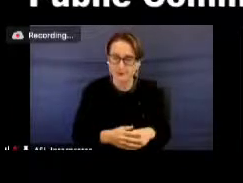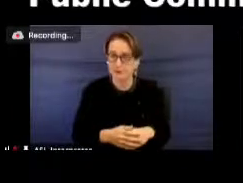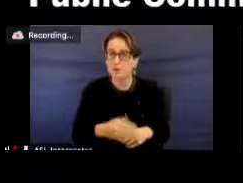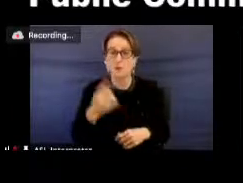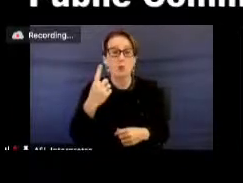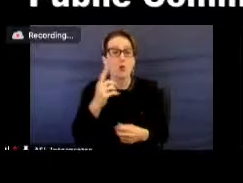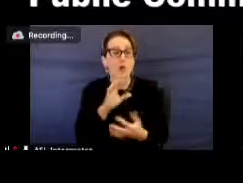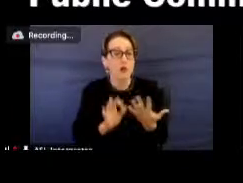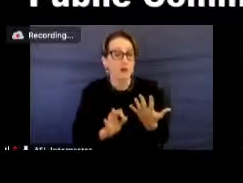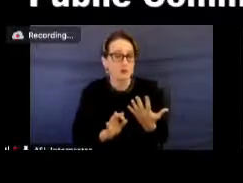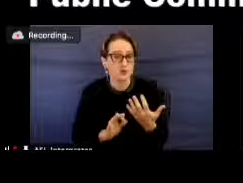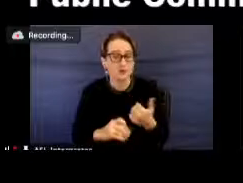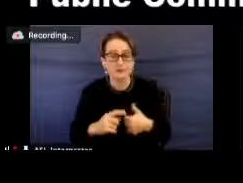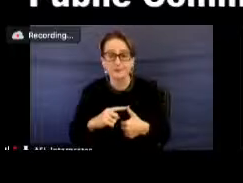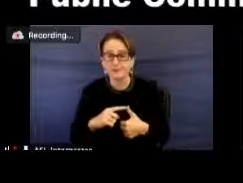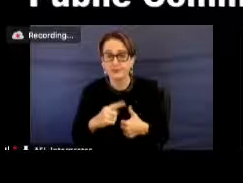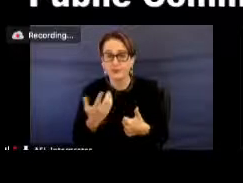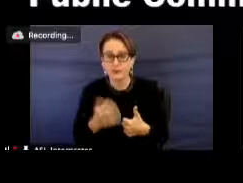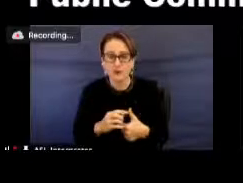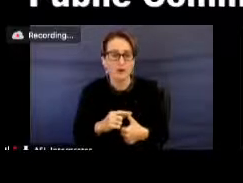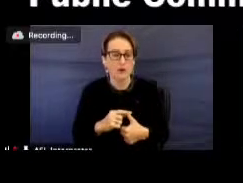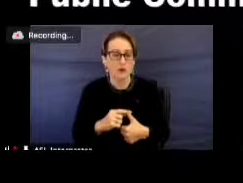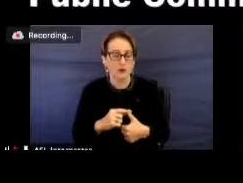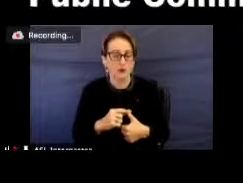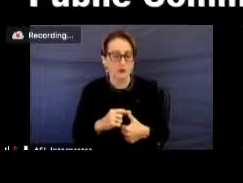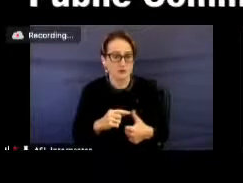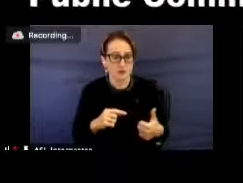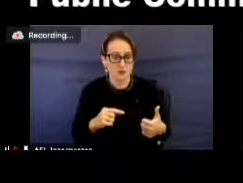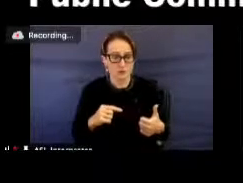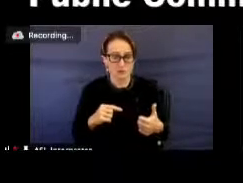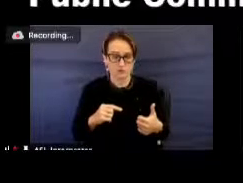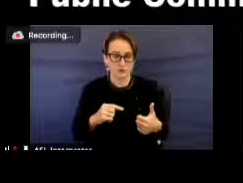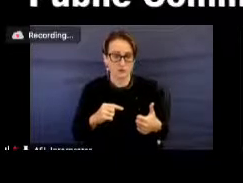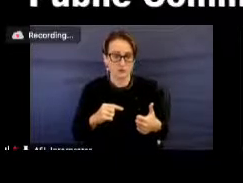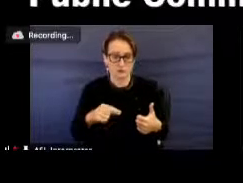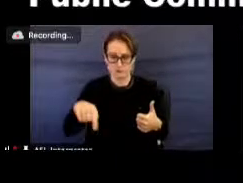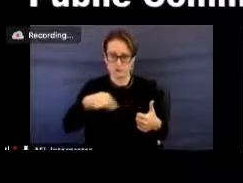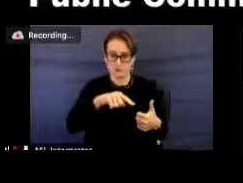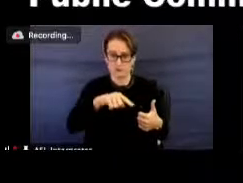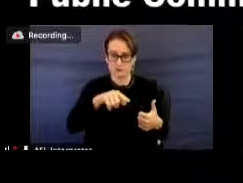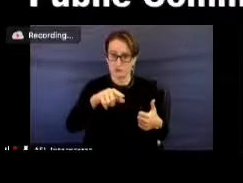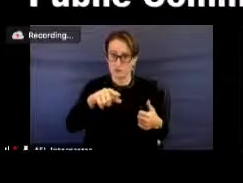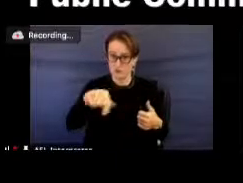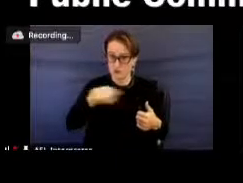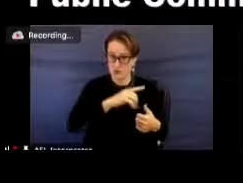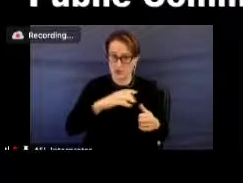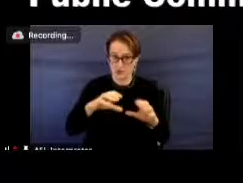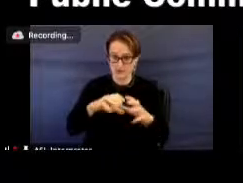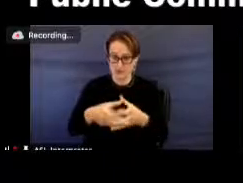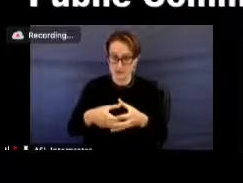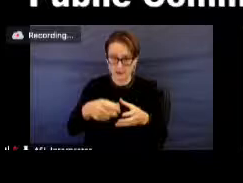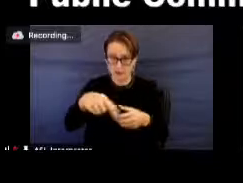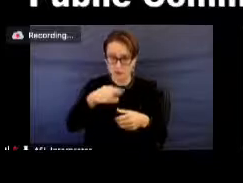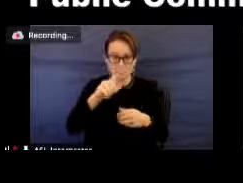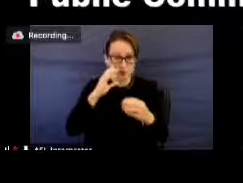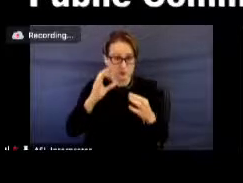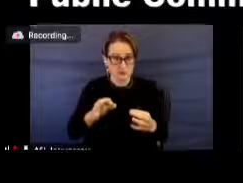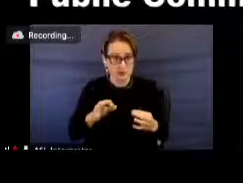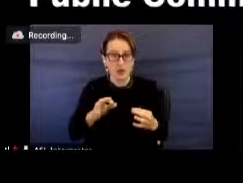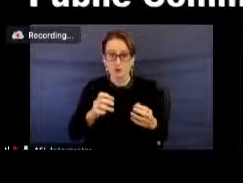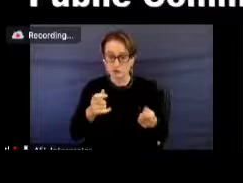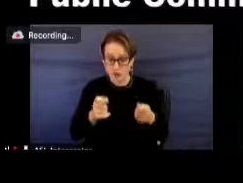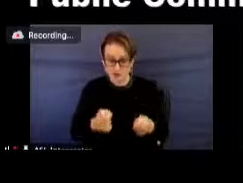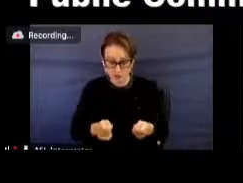could be. We make any changes the committee would like, and we provide that counter